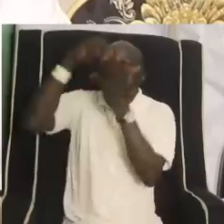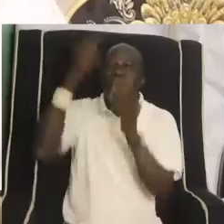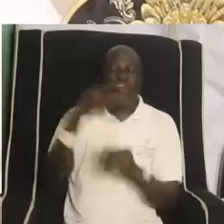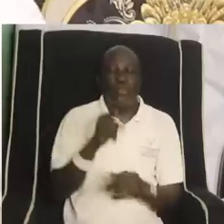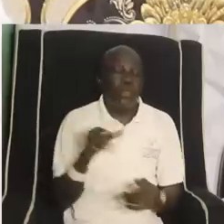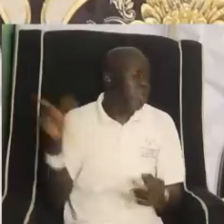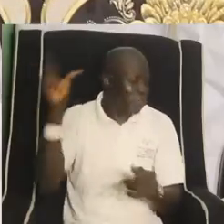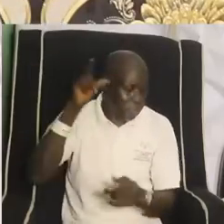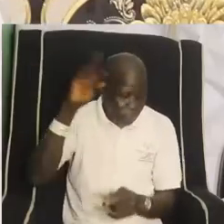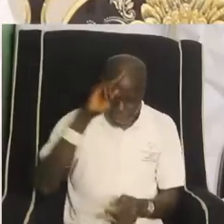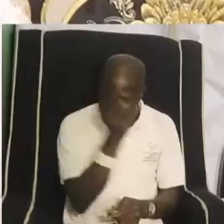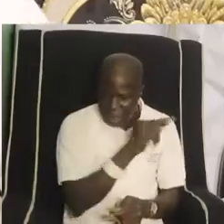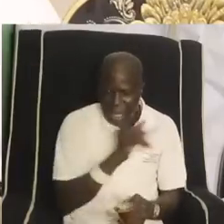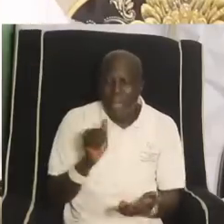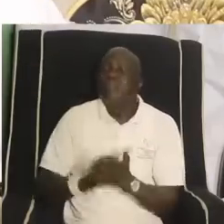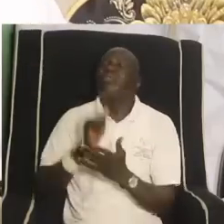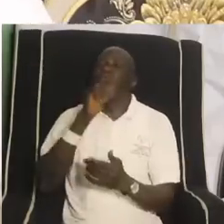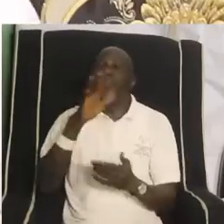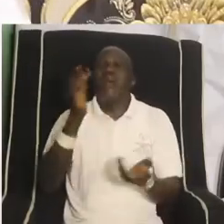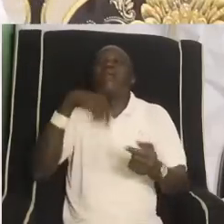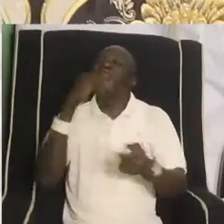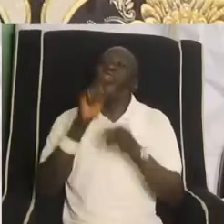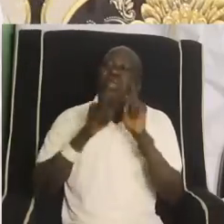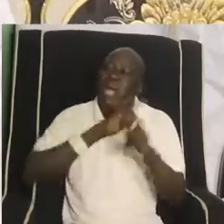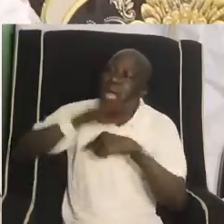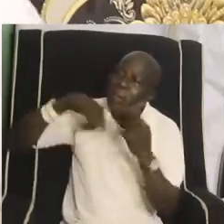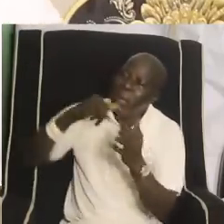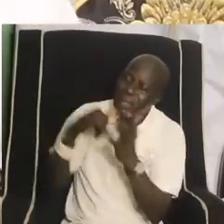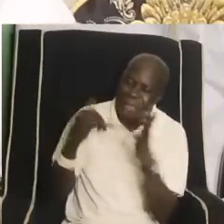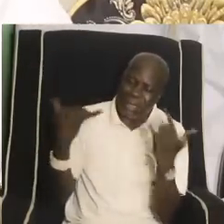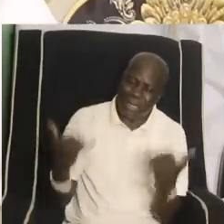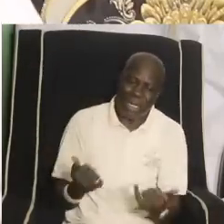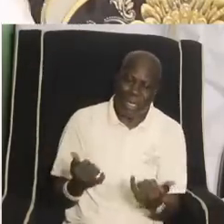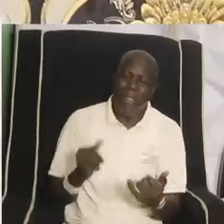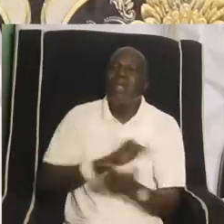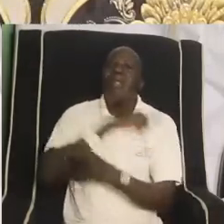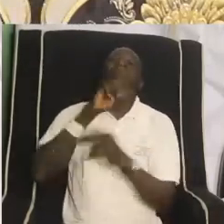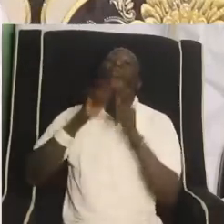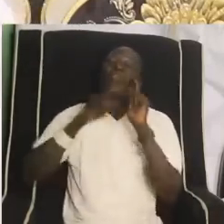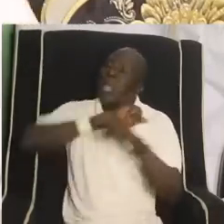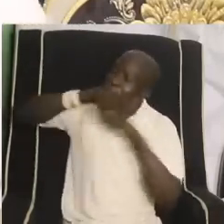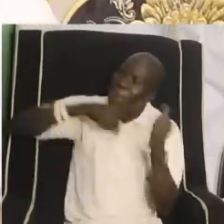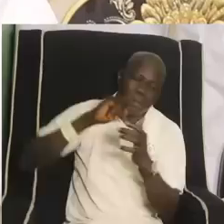will rise. Listen to me, sir. You know I'm talking to you right now.